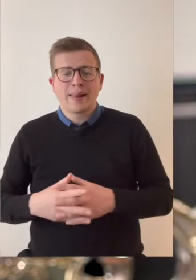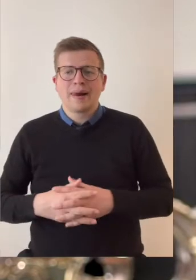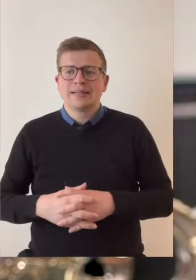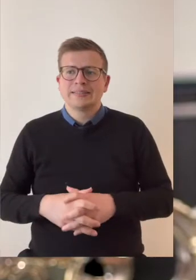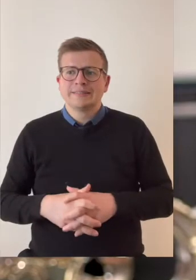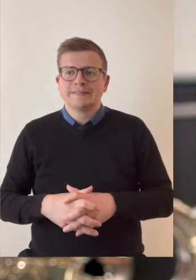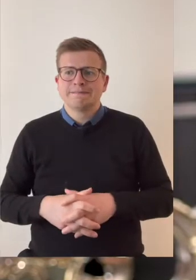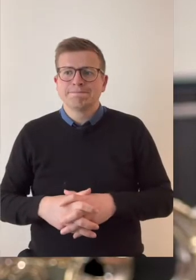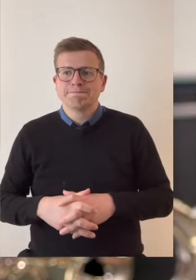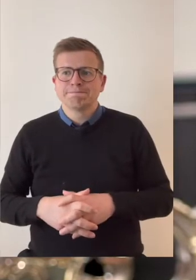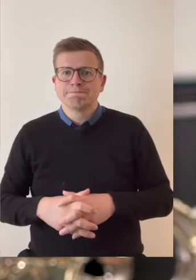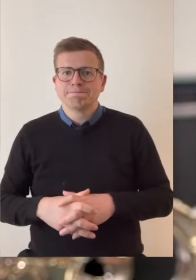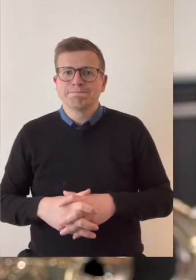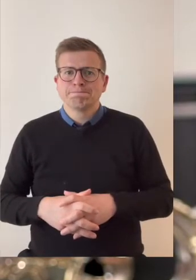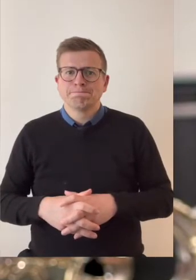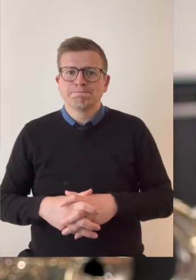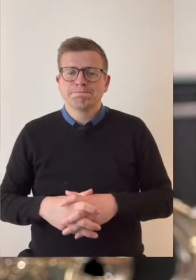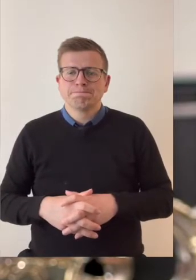And